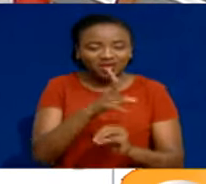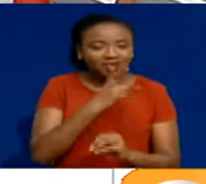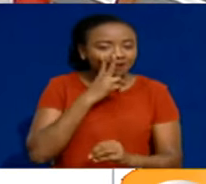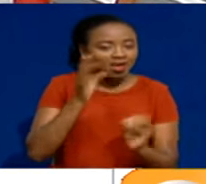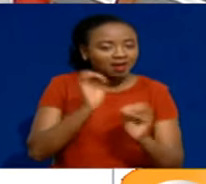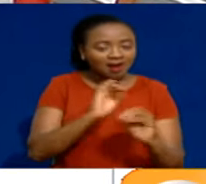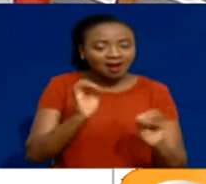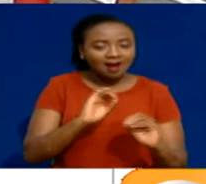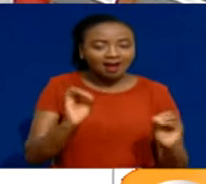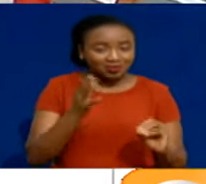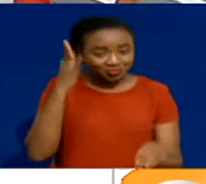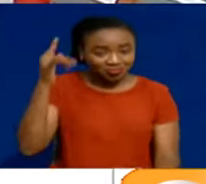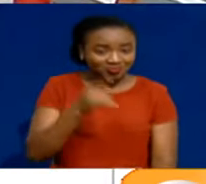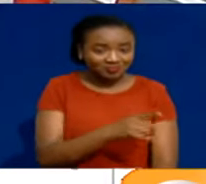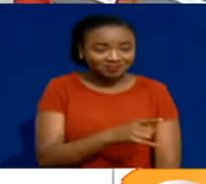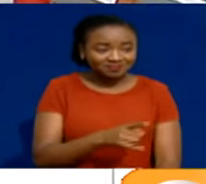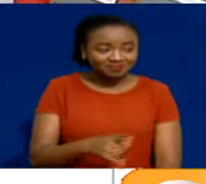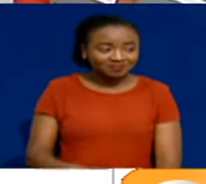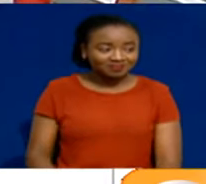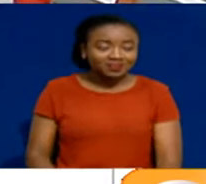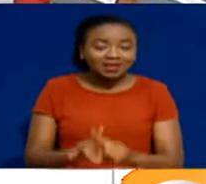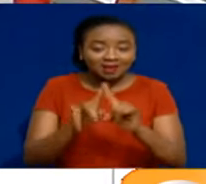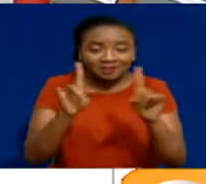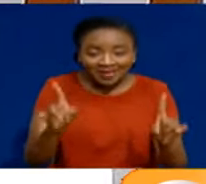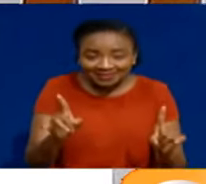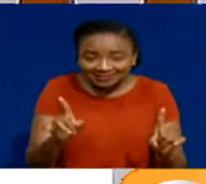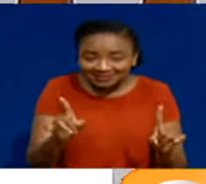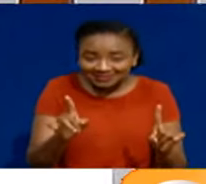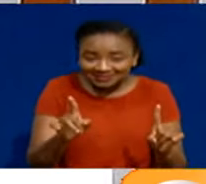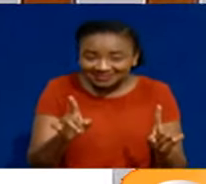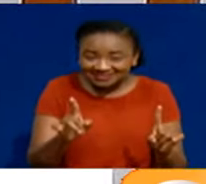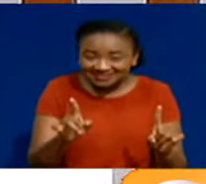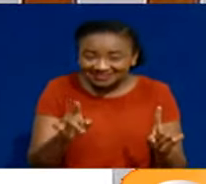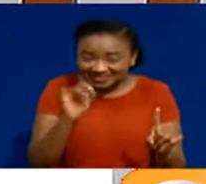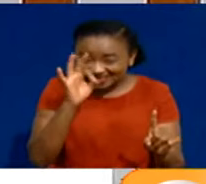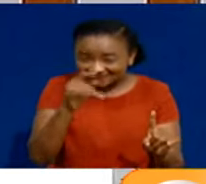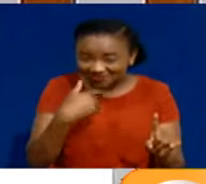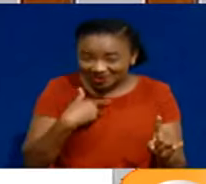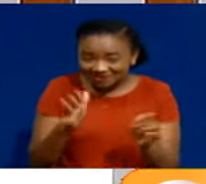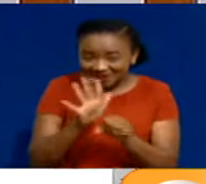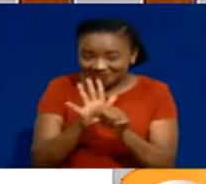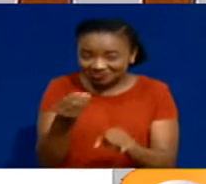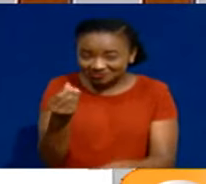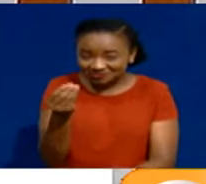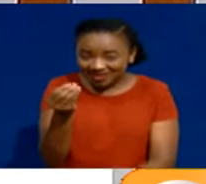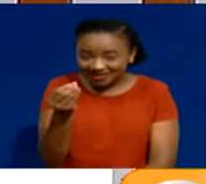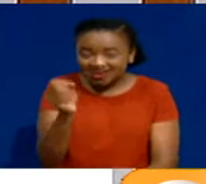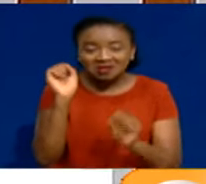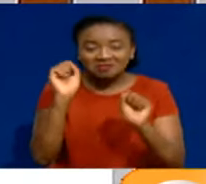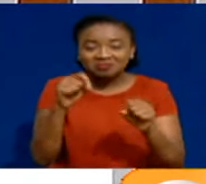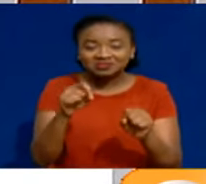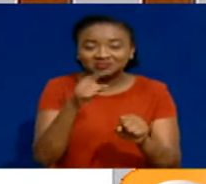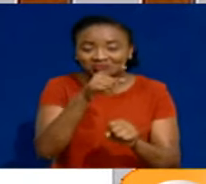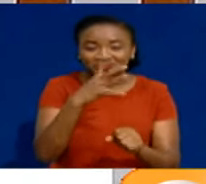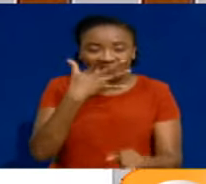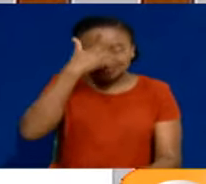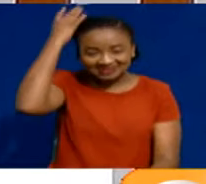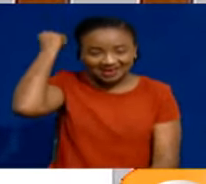smoke. But you see, you can, if you have a lot of money, you can get drunk also.